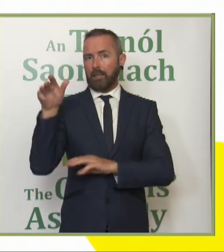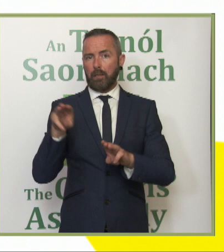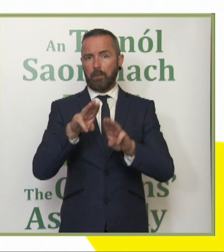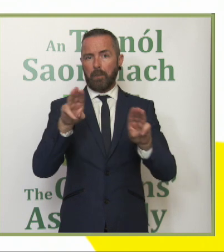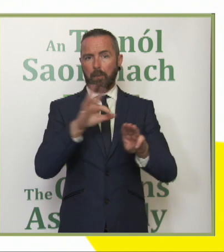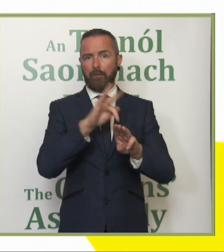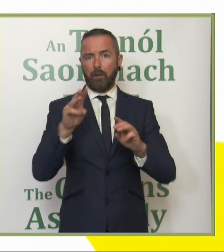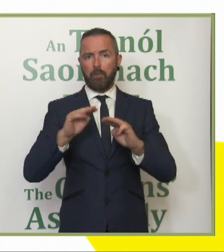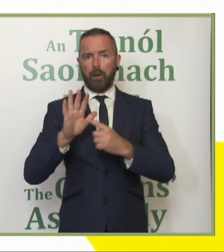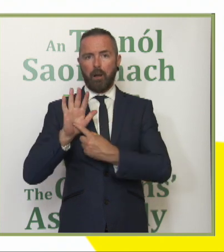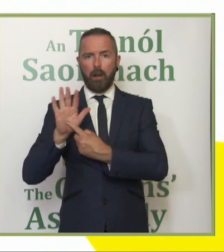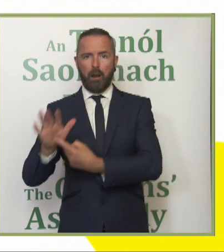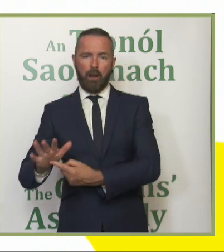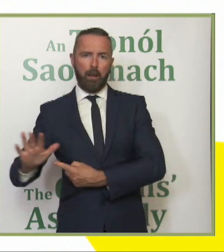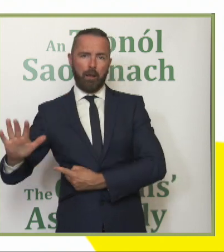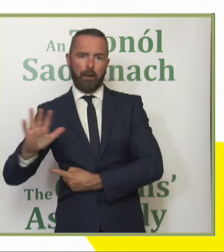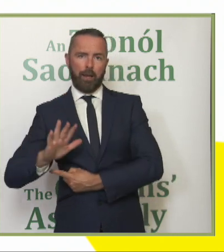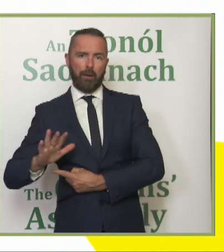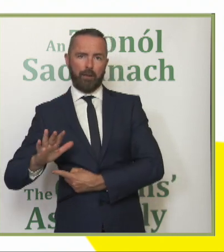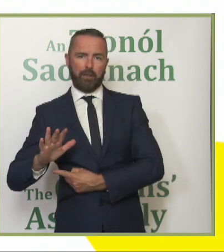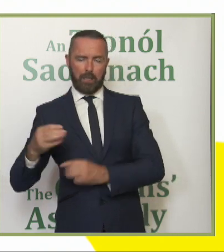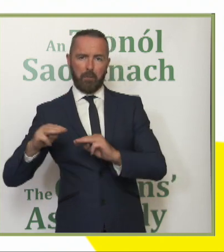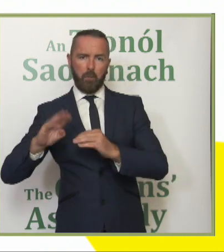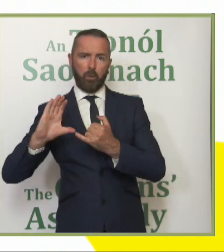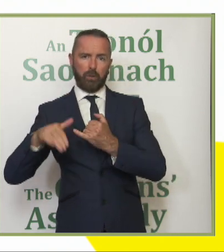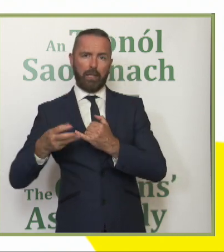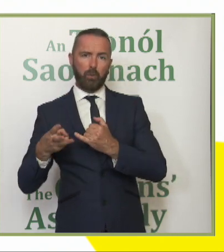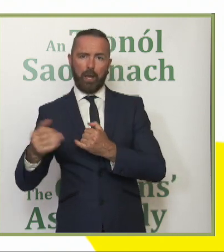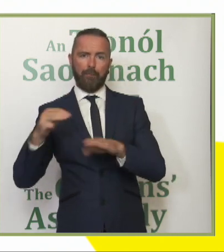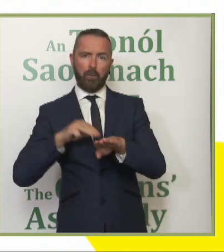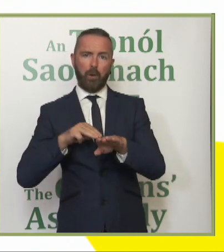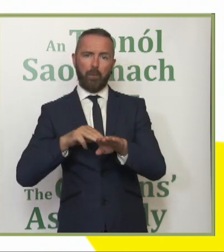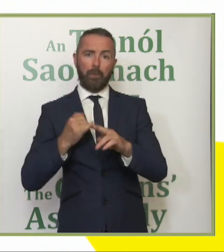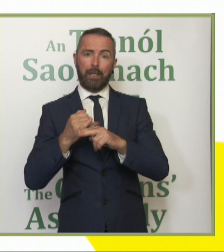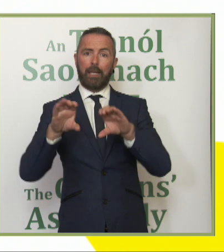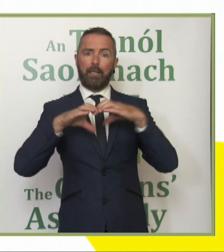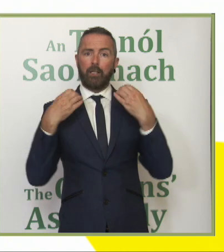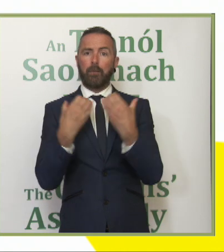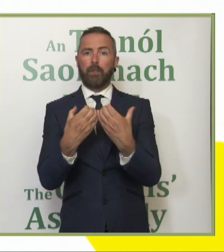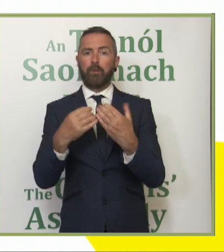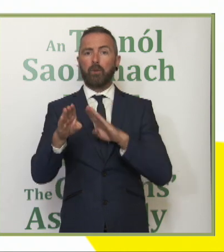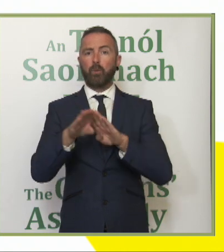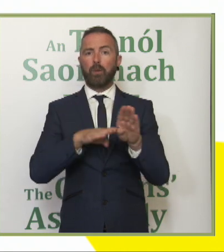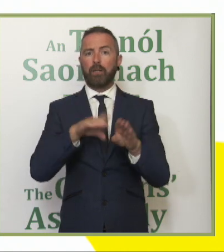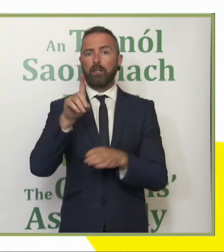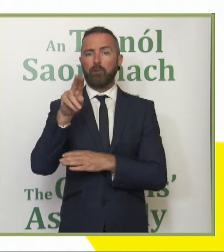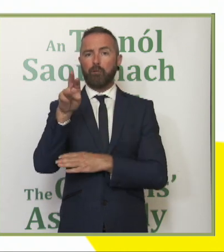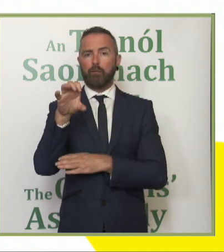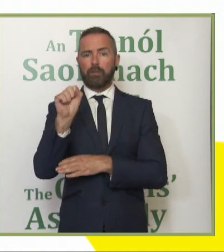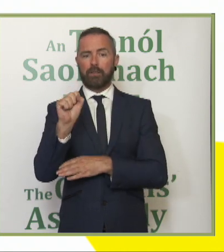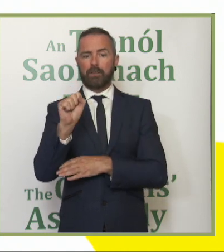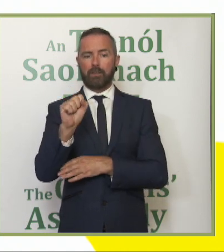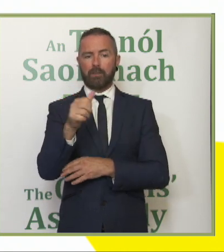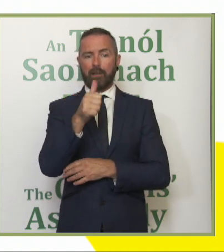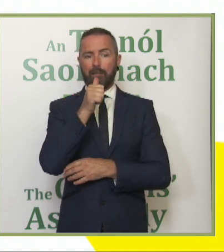more deprived areas are significantly more likely to report problems within their communities with drugs. So the first one here is looking